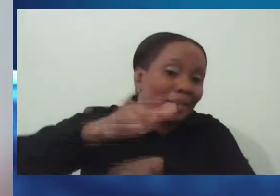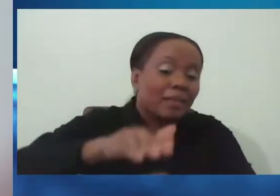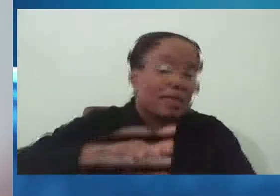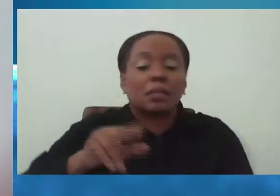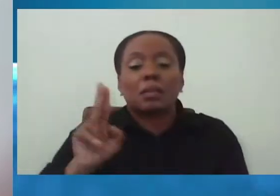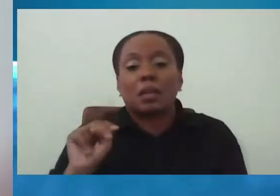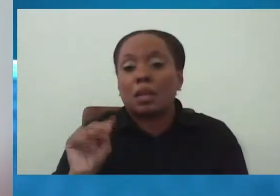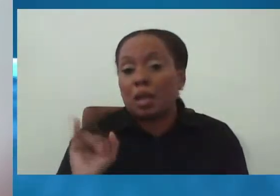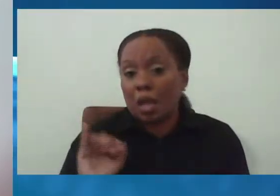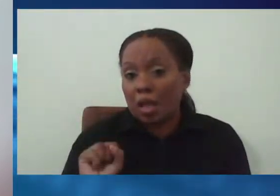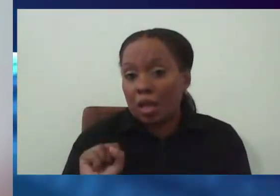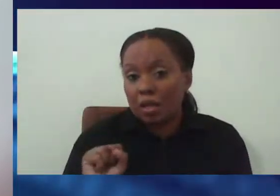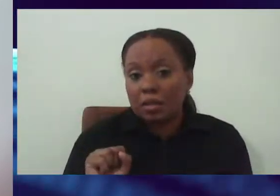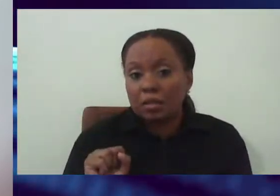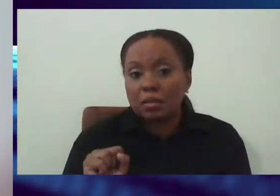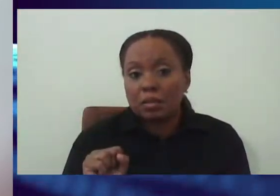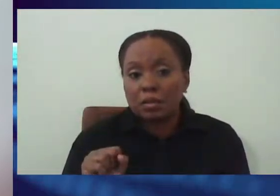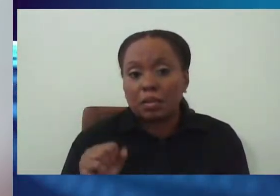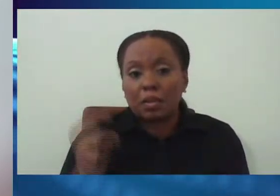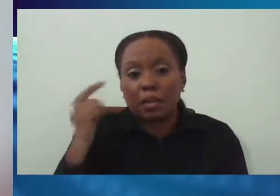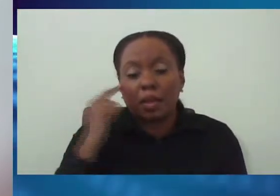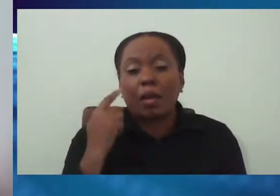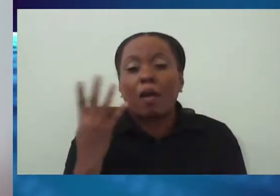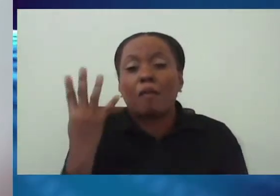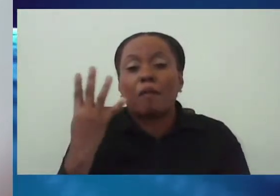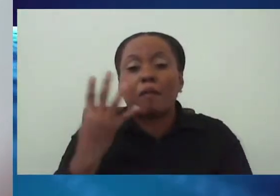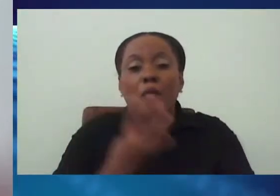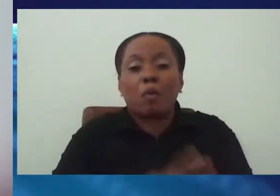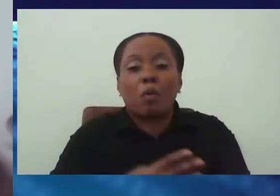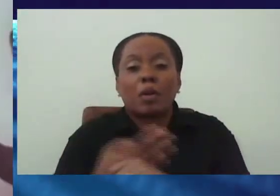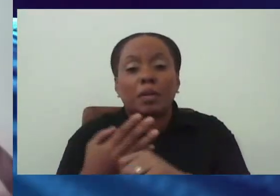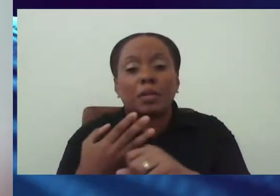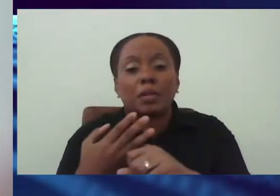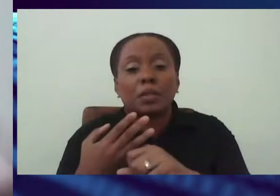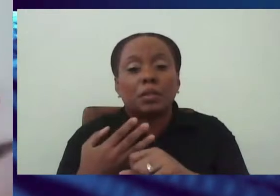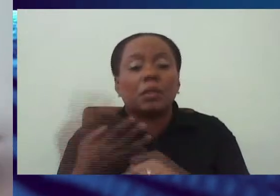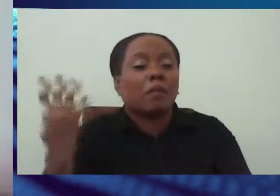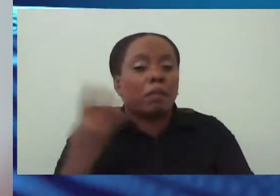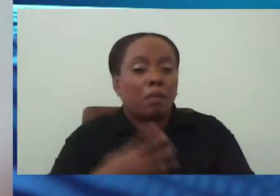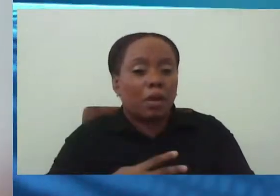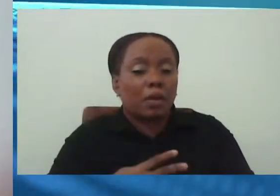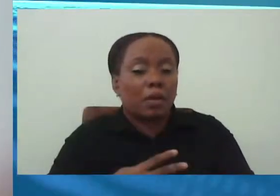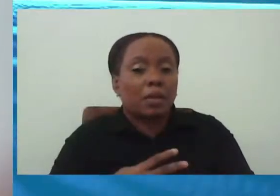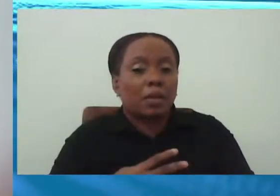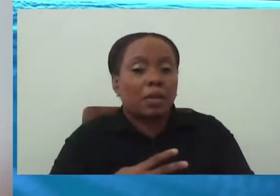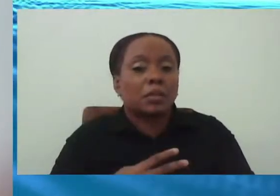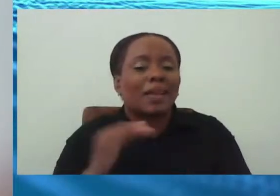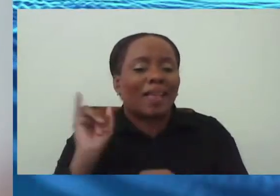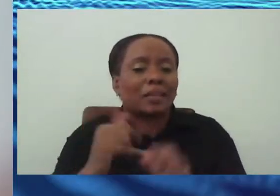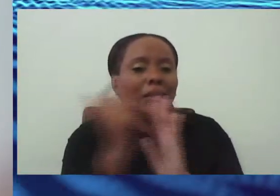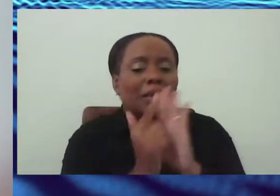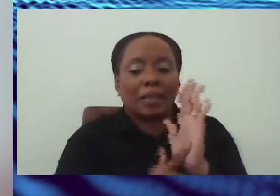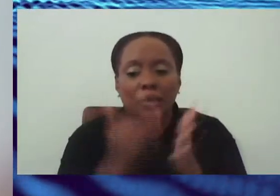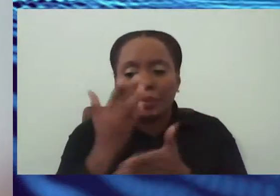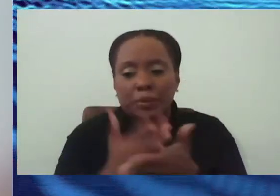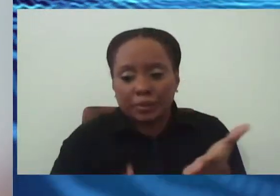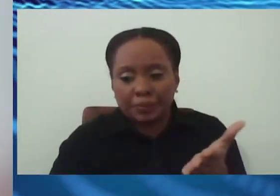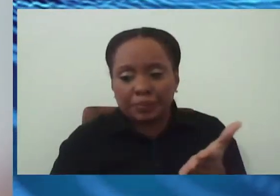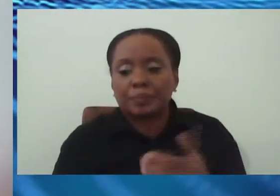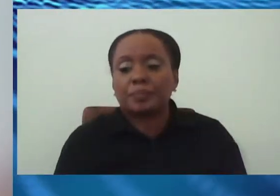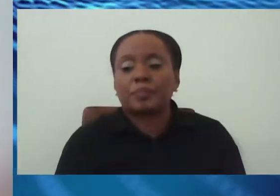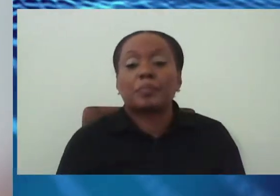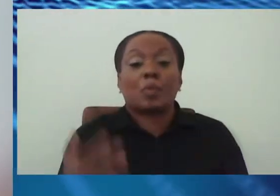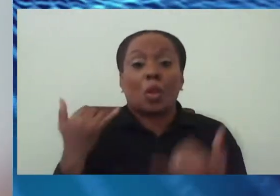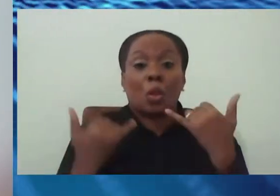NIS within 4 days of the person being away from work. That's the legal piece. We are in the process